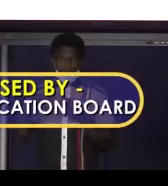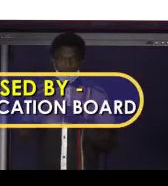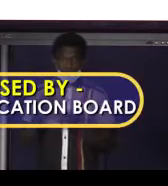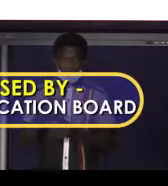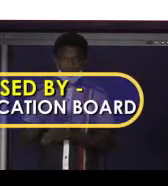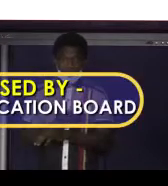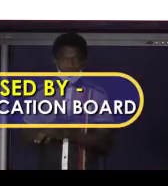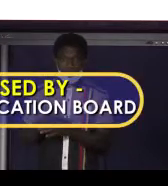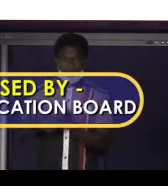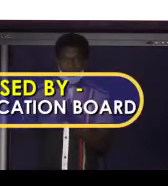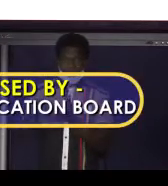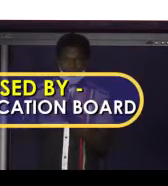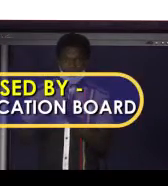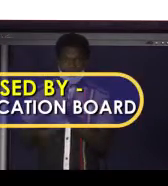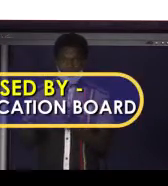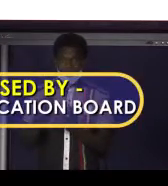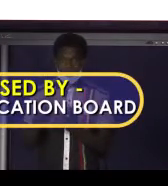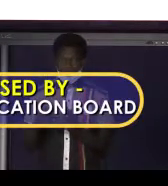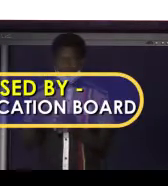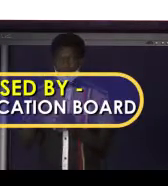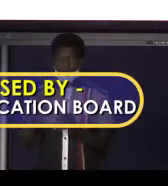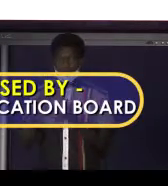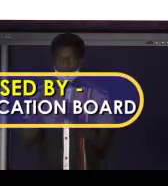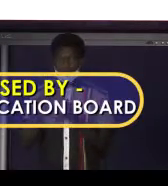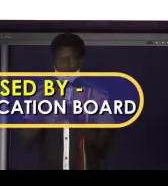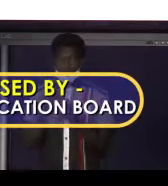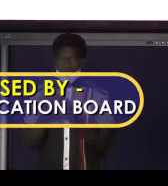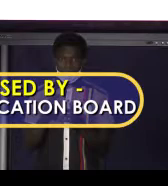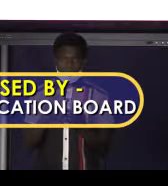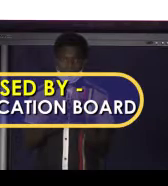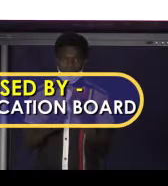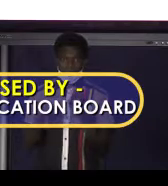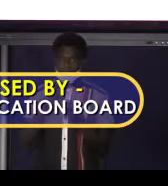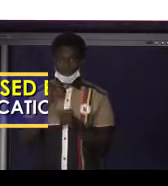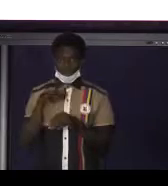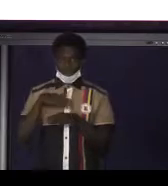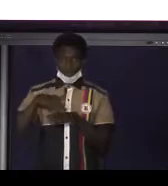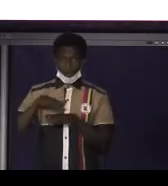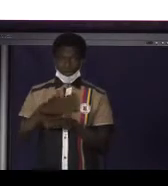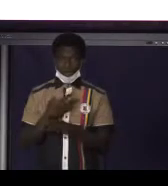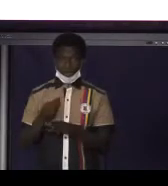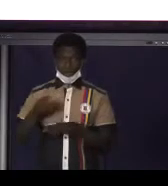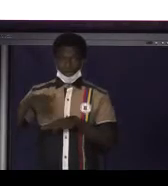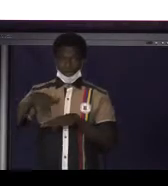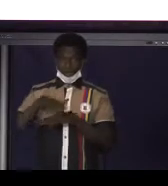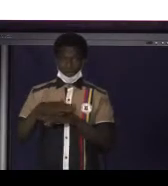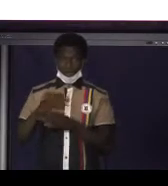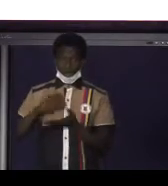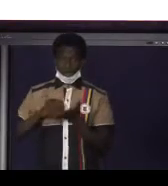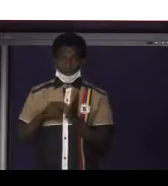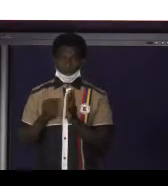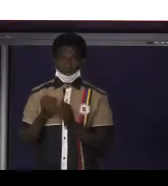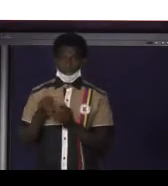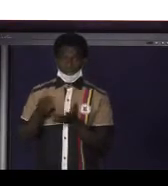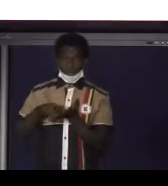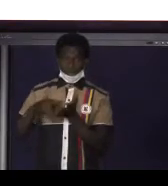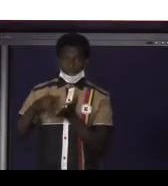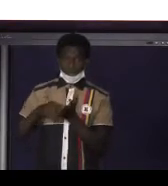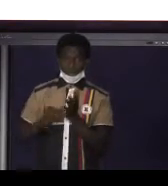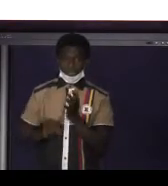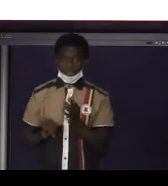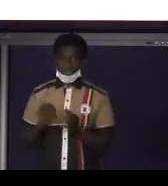repeatedly. So the word that has been doubled here is over. Over and over. And it means